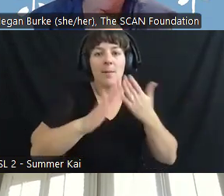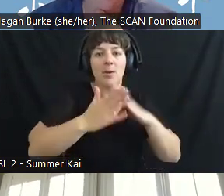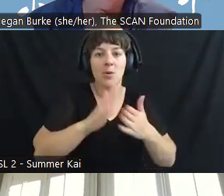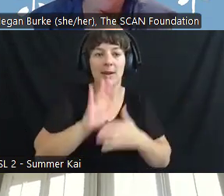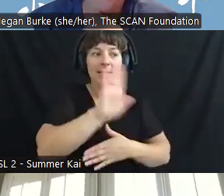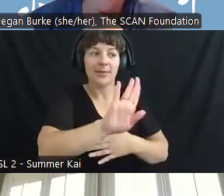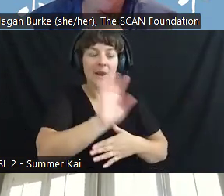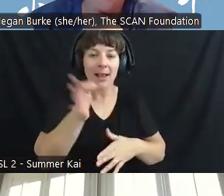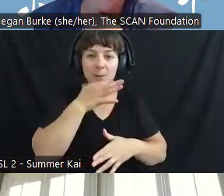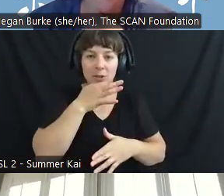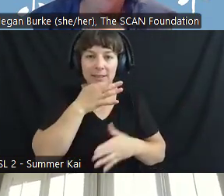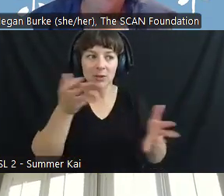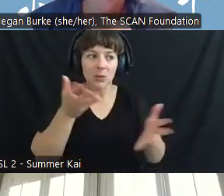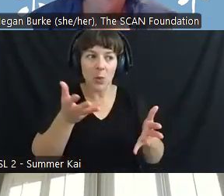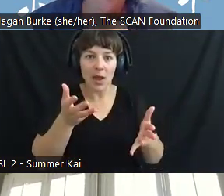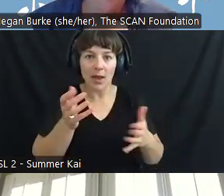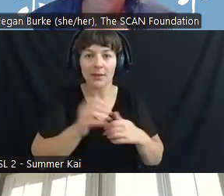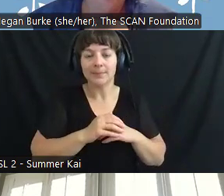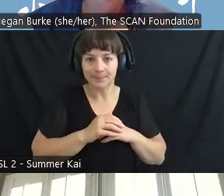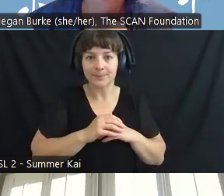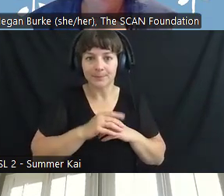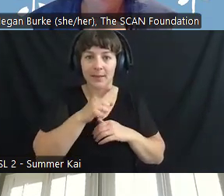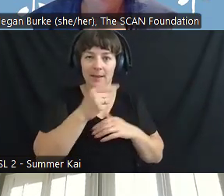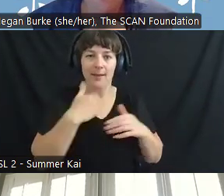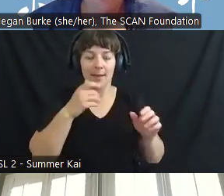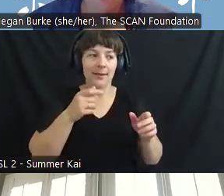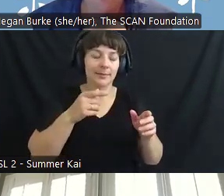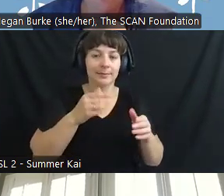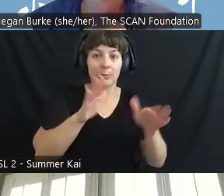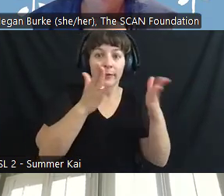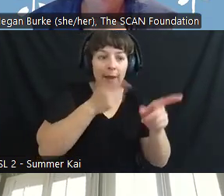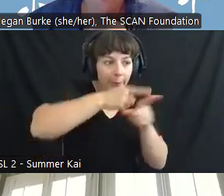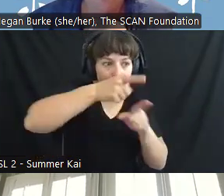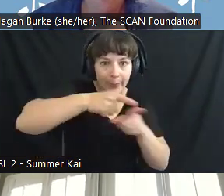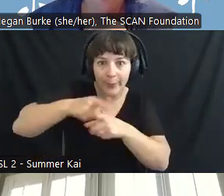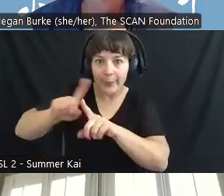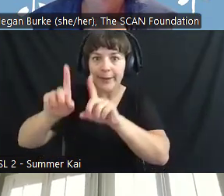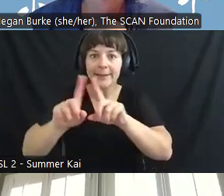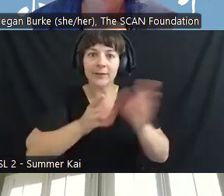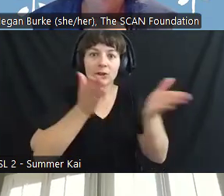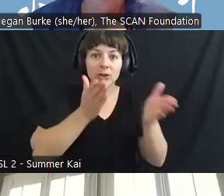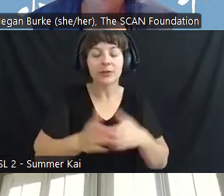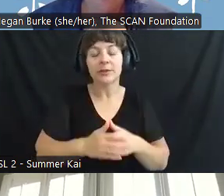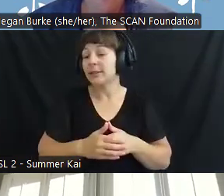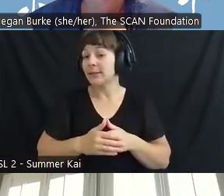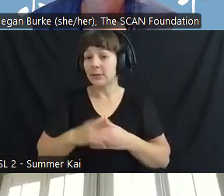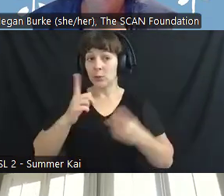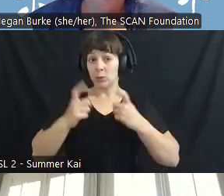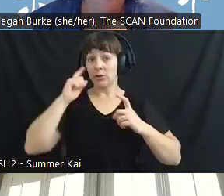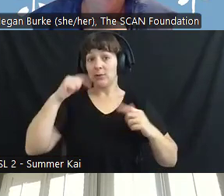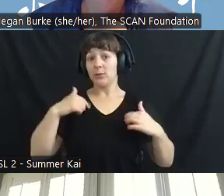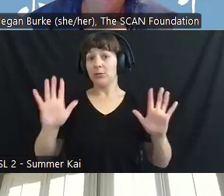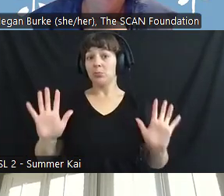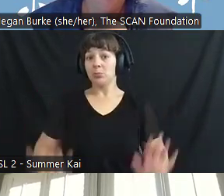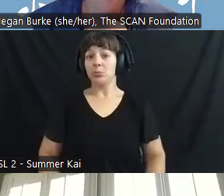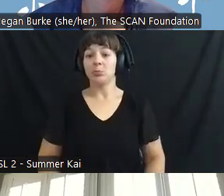they have that they can provide. So I don't know if anyone has questions.